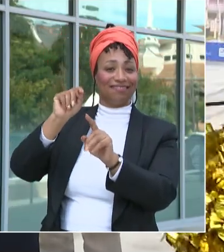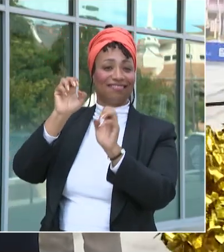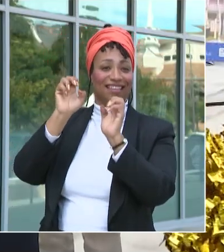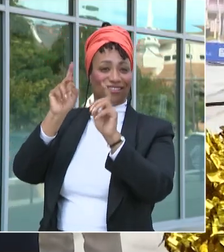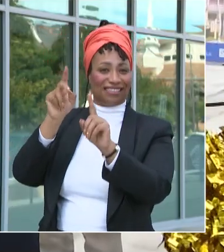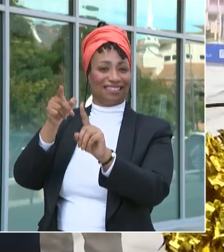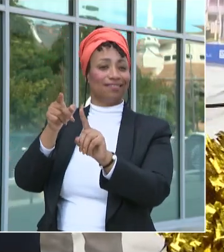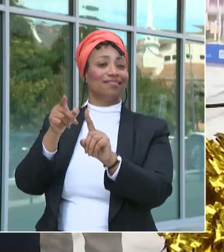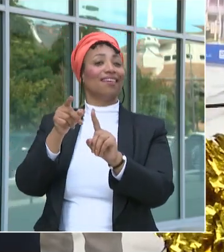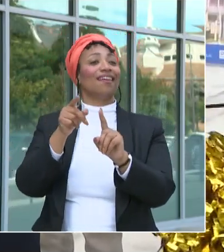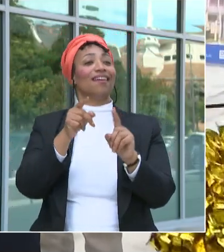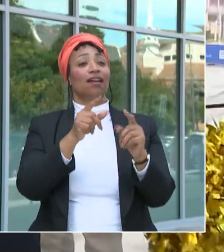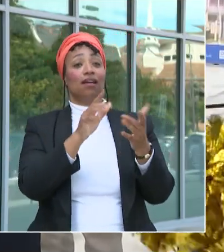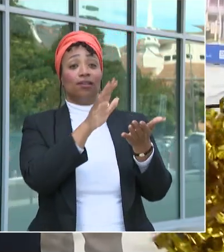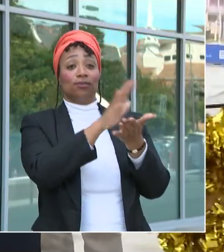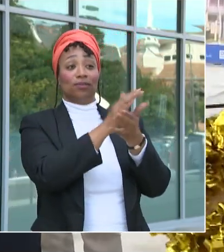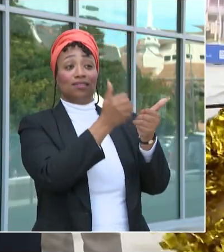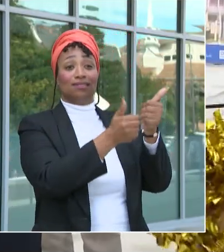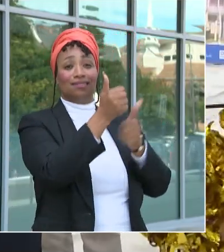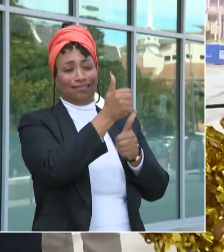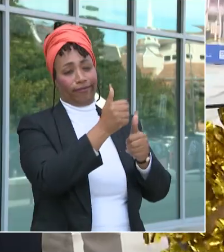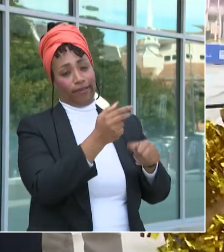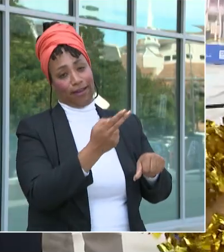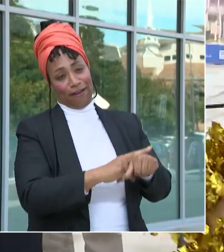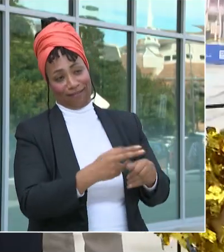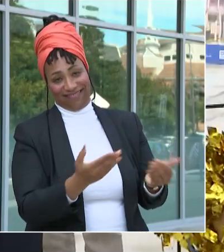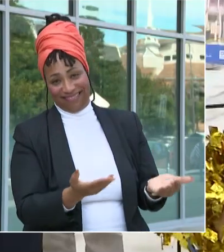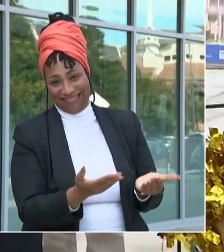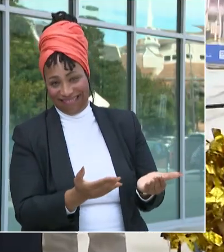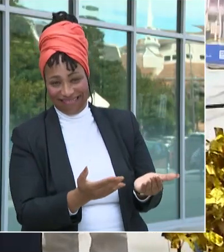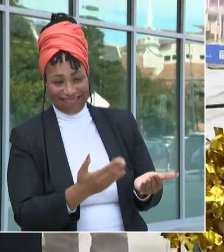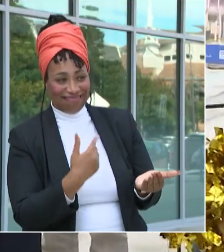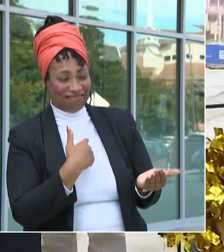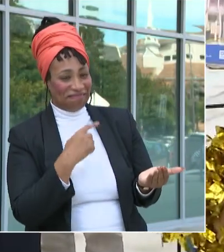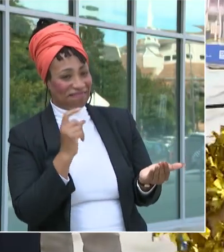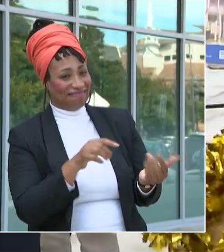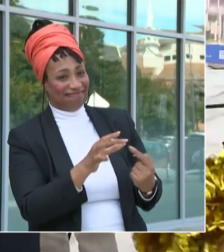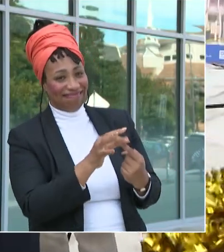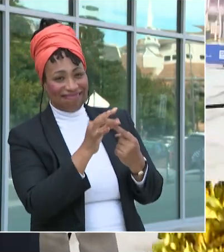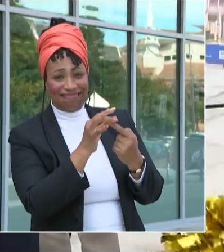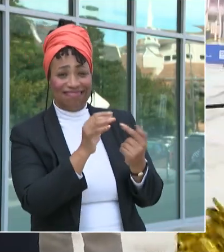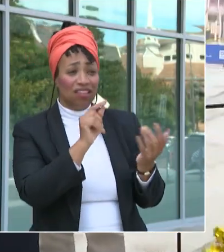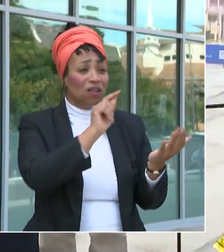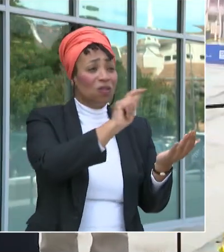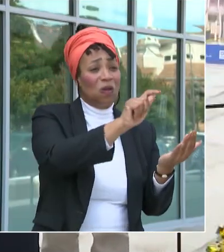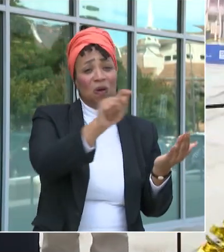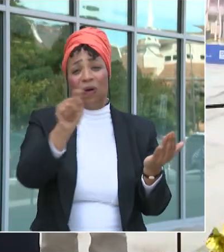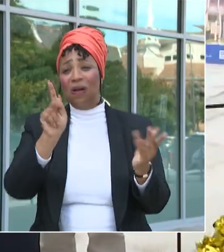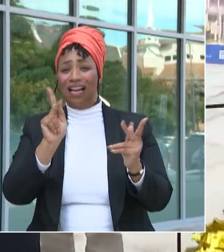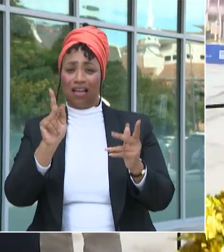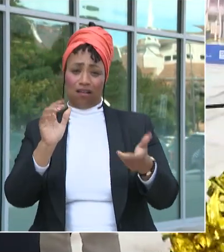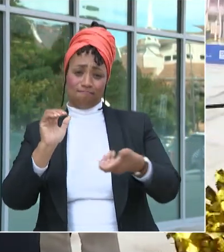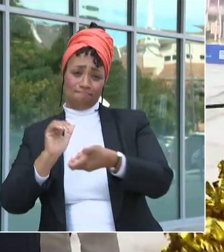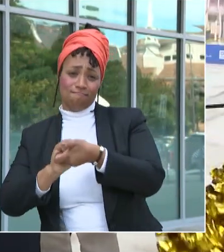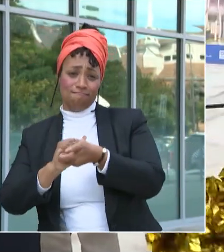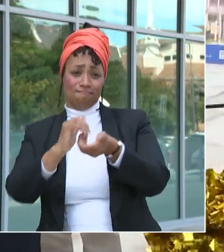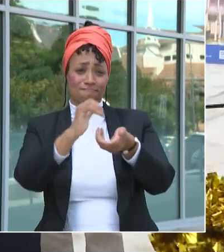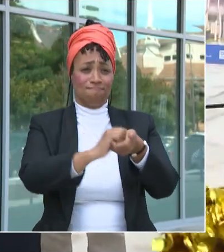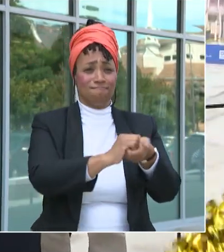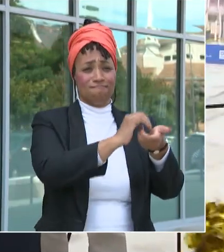team at DCPS. Thank you, Patrick, Lisa, and Oni for your partnership. And also to the community, to the